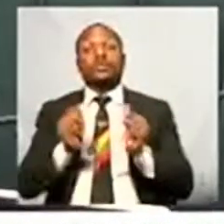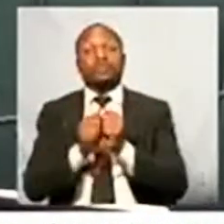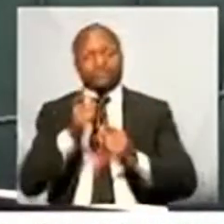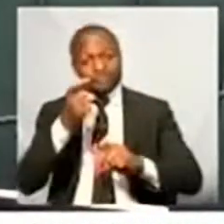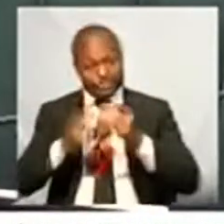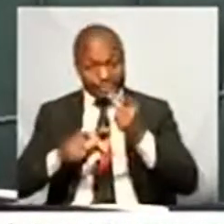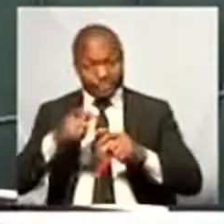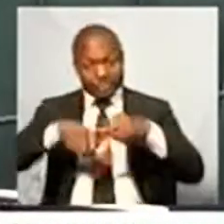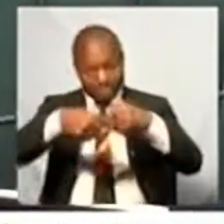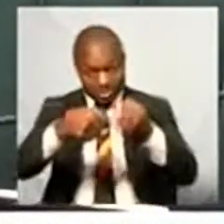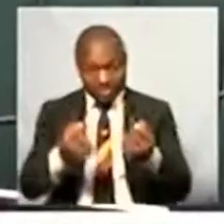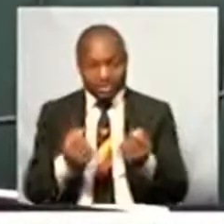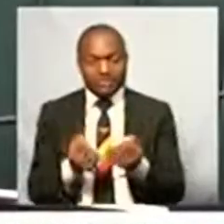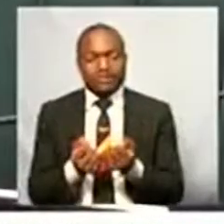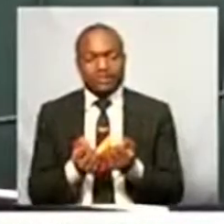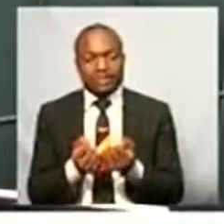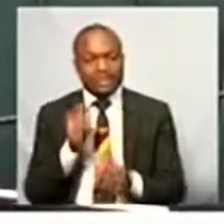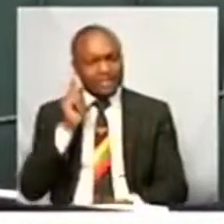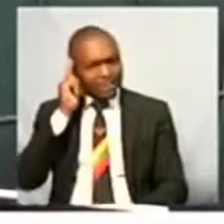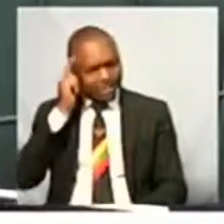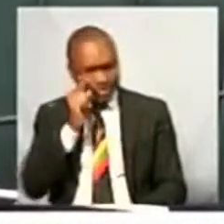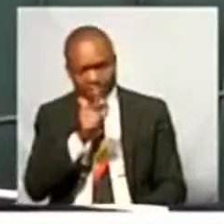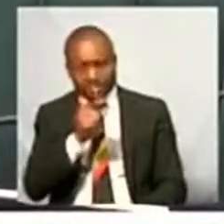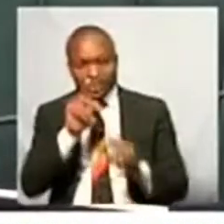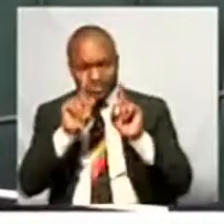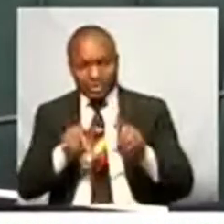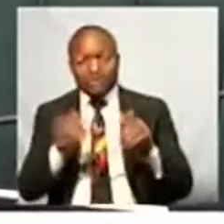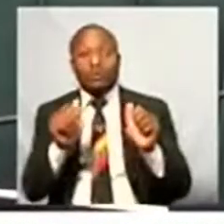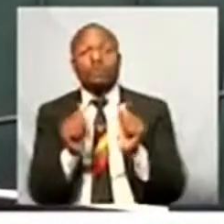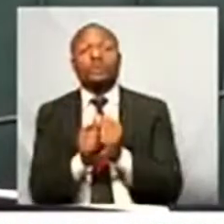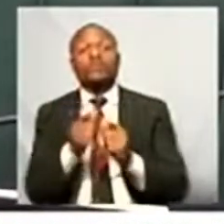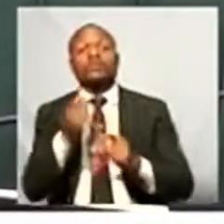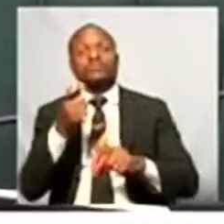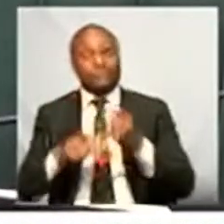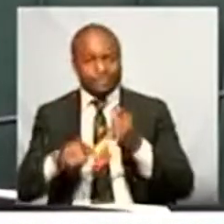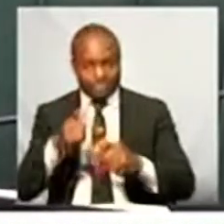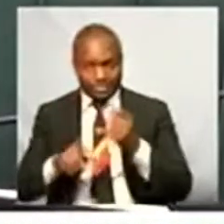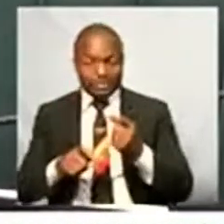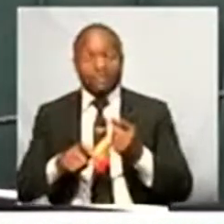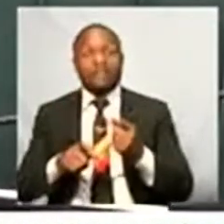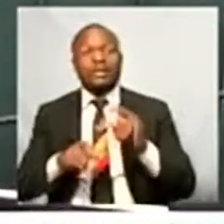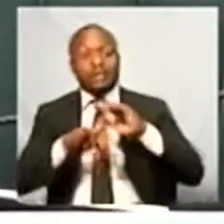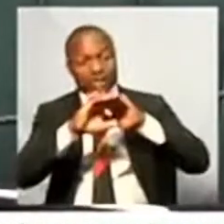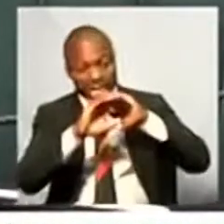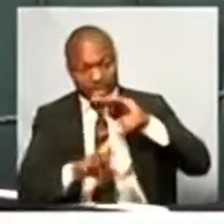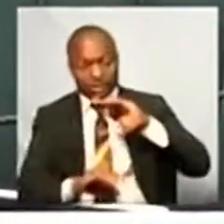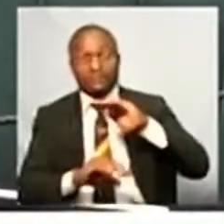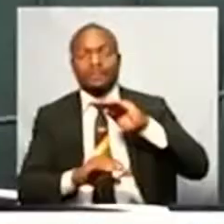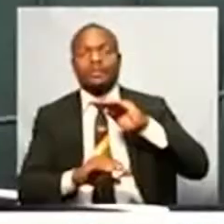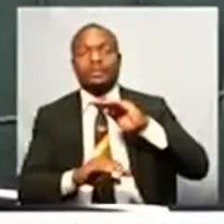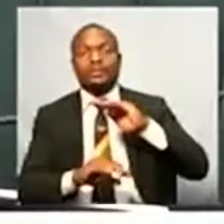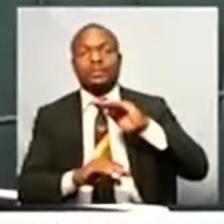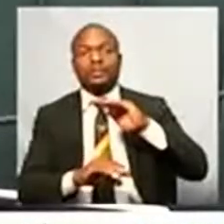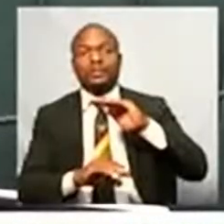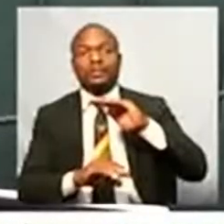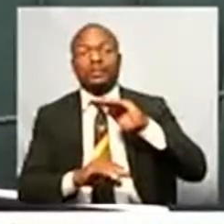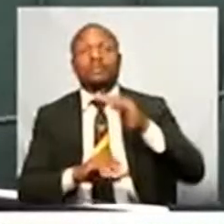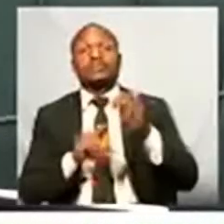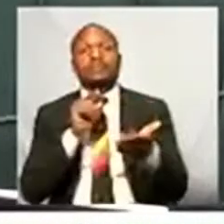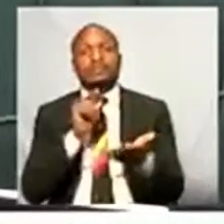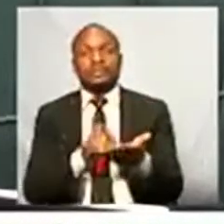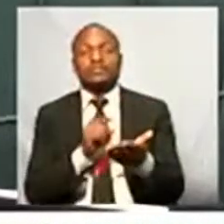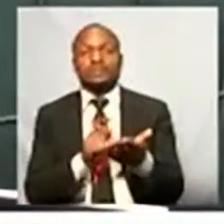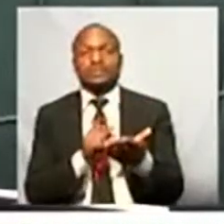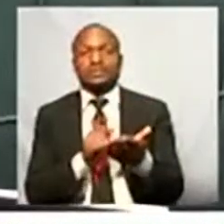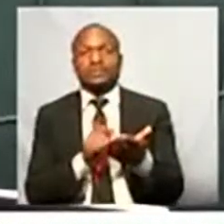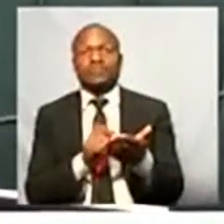And I think those living with disability also fall under vulnerability.